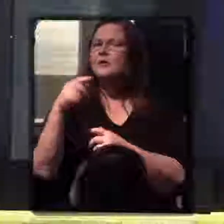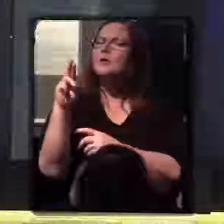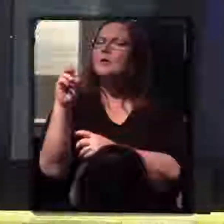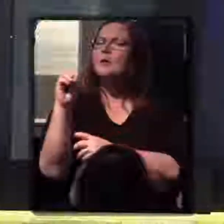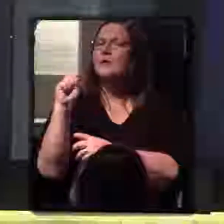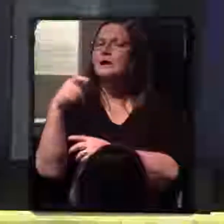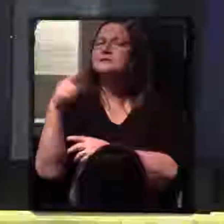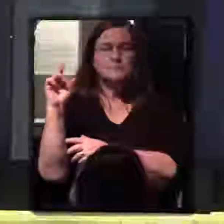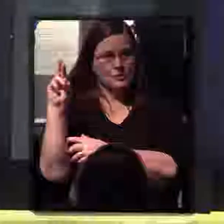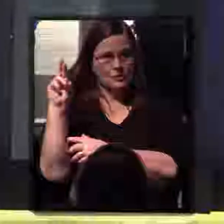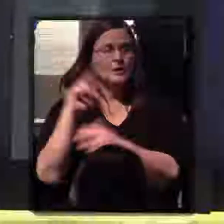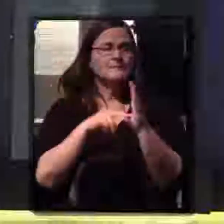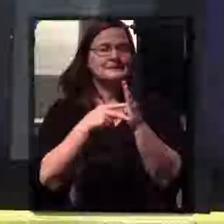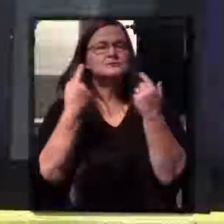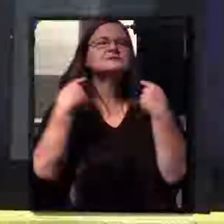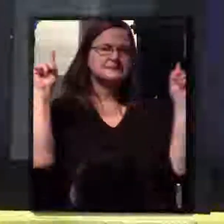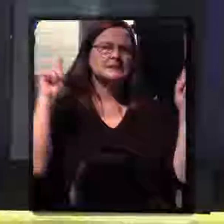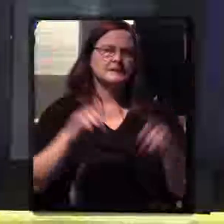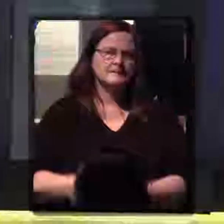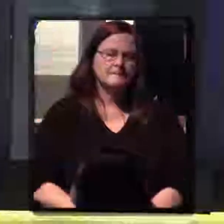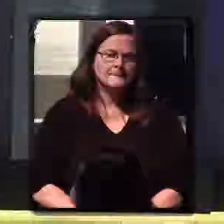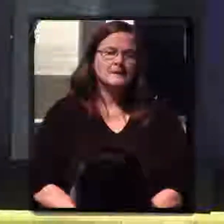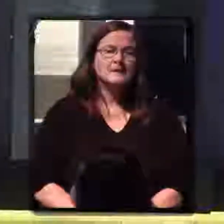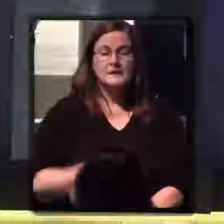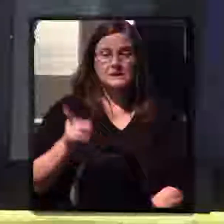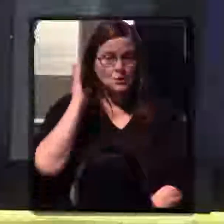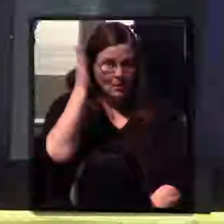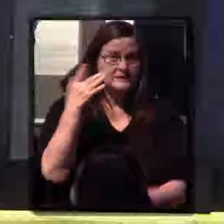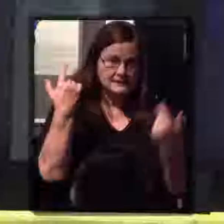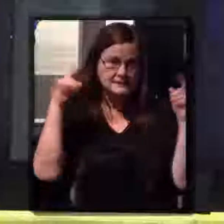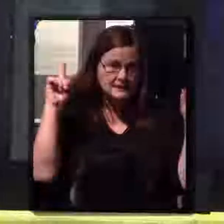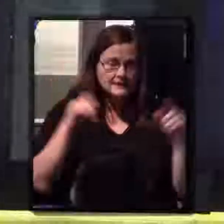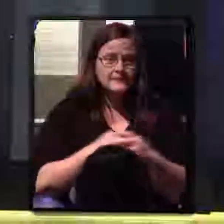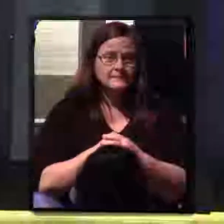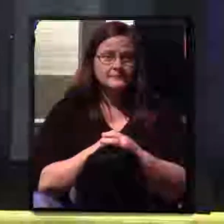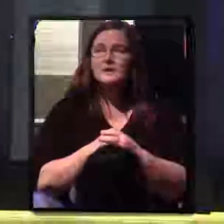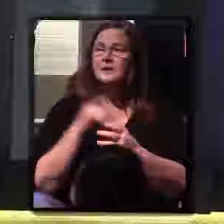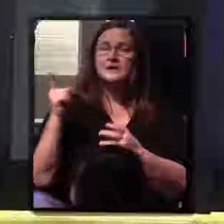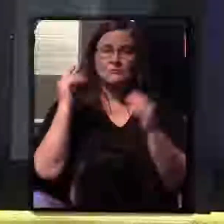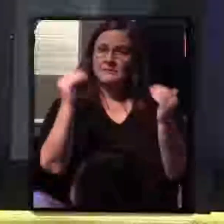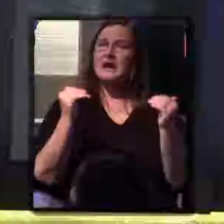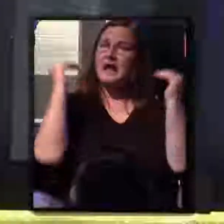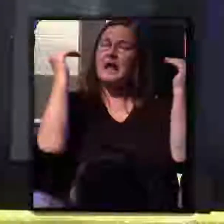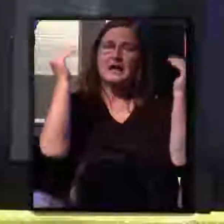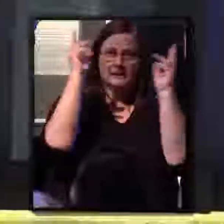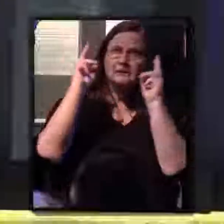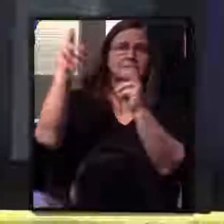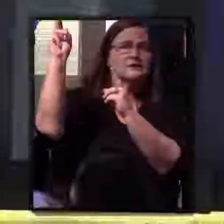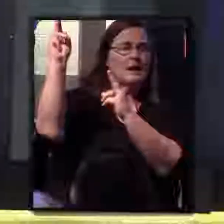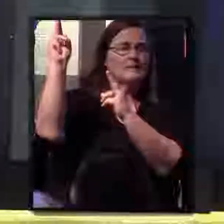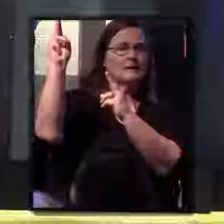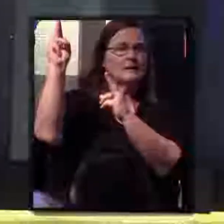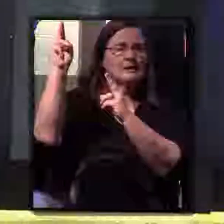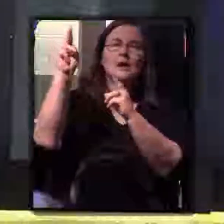will prosper." And this idea of prosper here in the text really means to succeed. He means he will succeed.